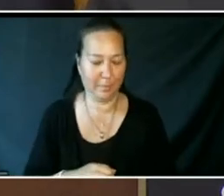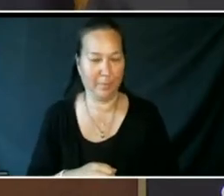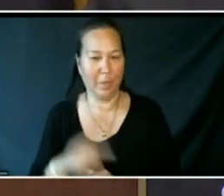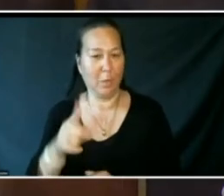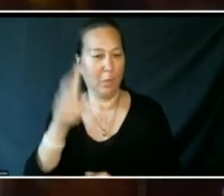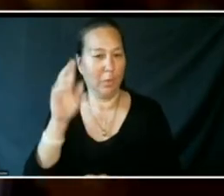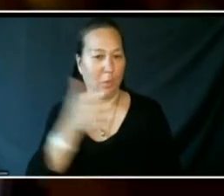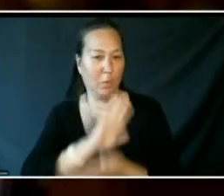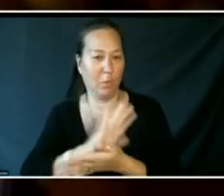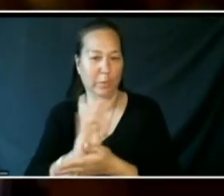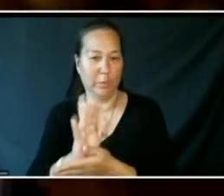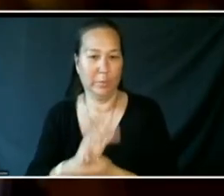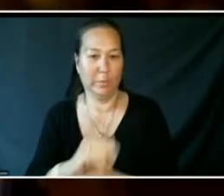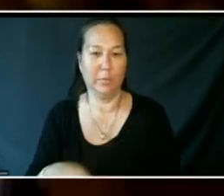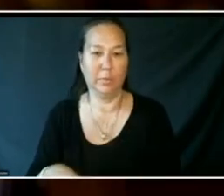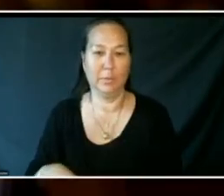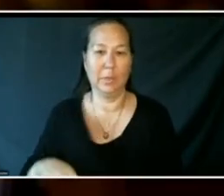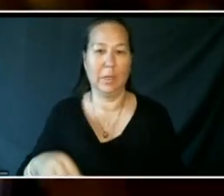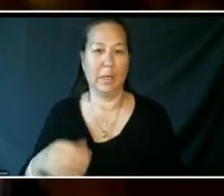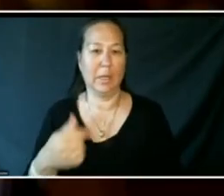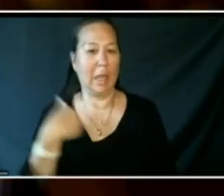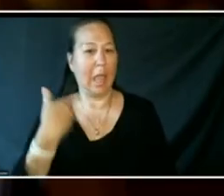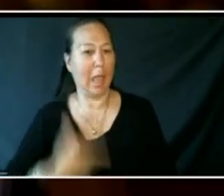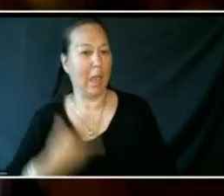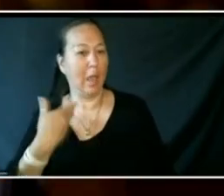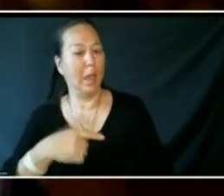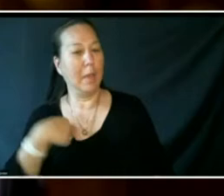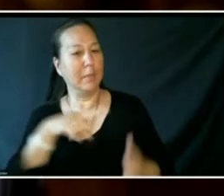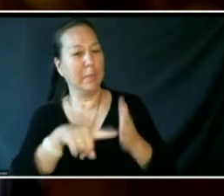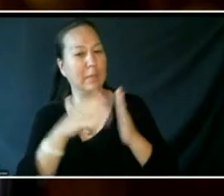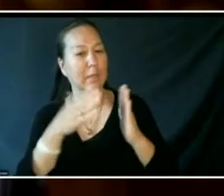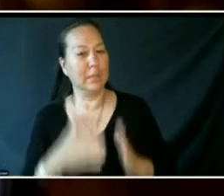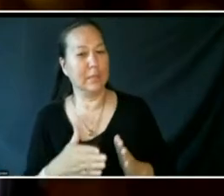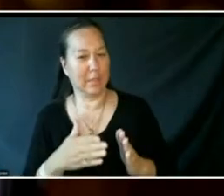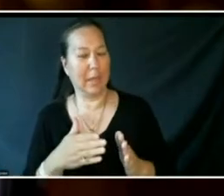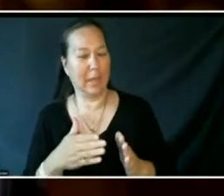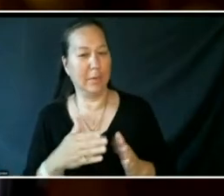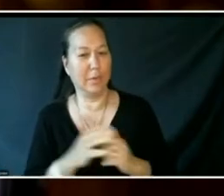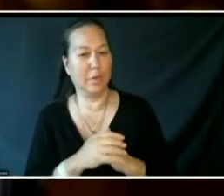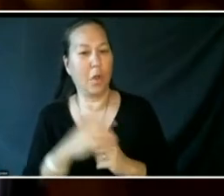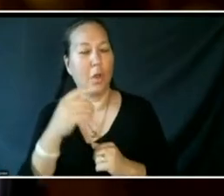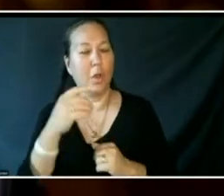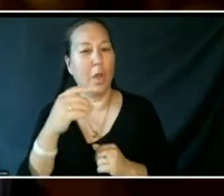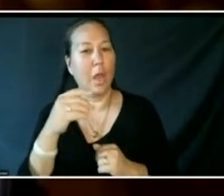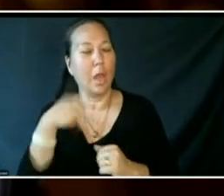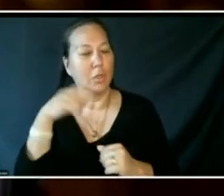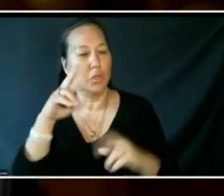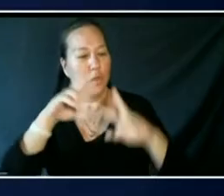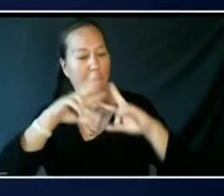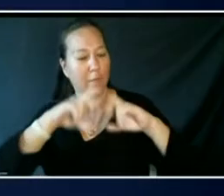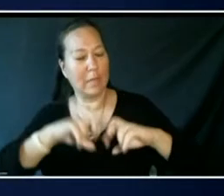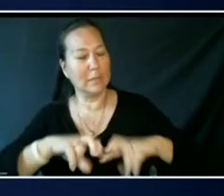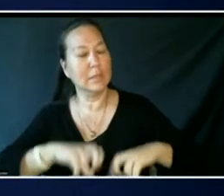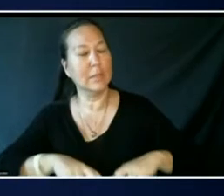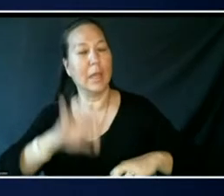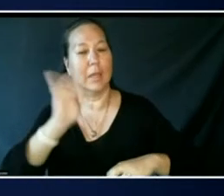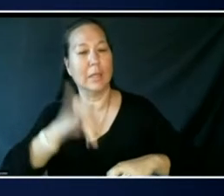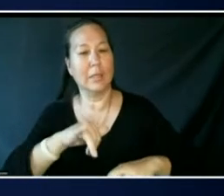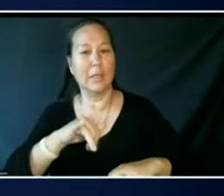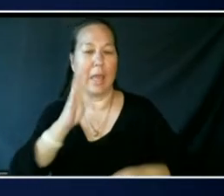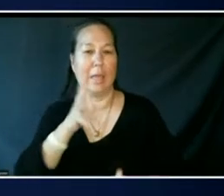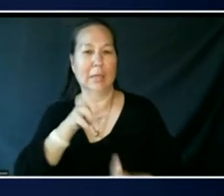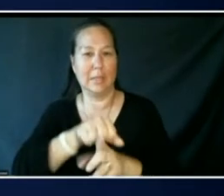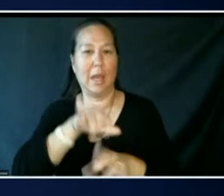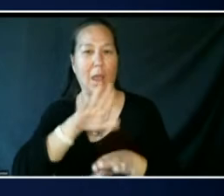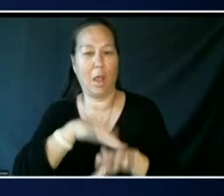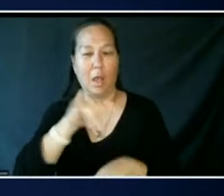My name is Casey Lucier. I'm an investigative counsel for the House Select Committee to investigate the January 6th attack on the United States Capitol. On November 18th,